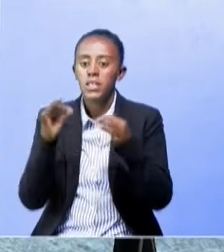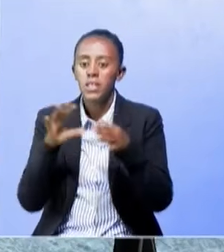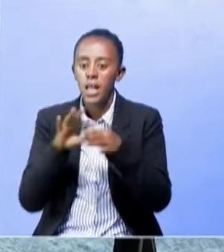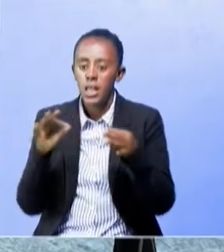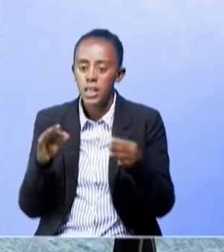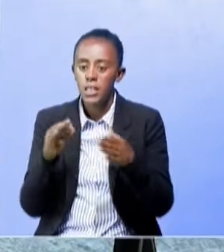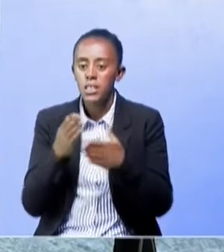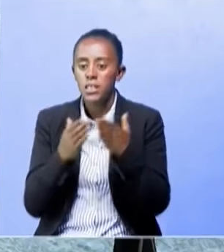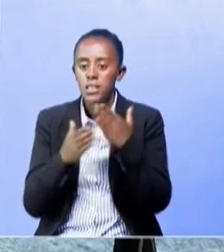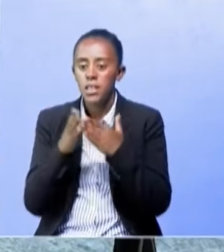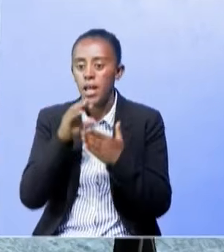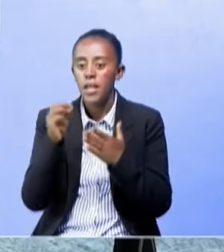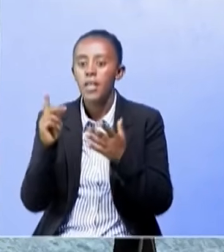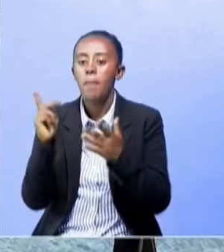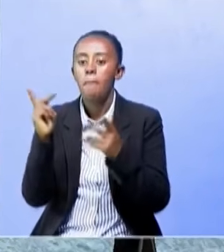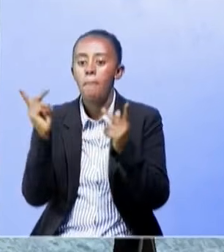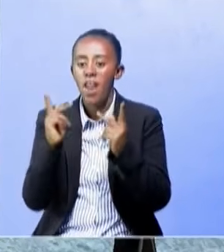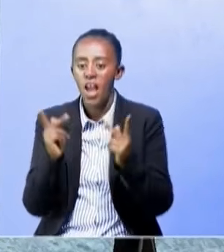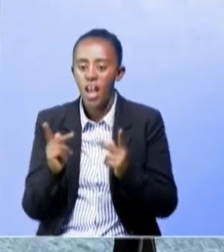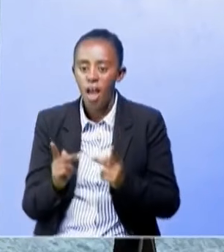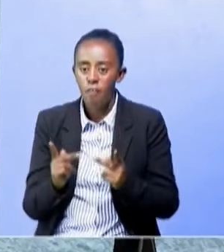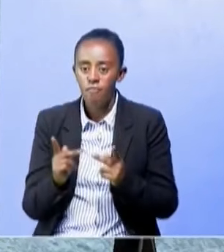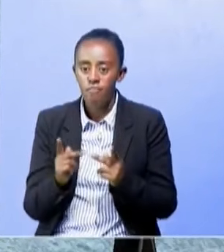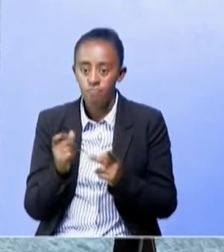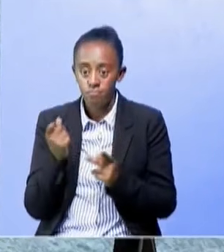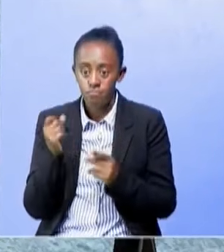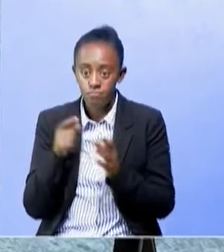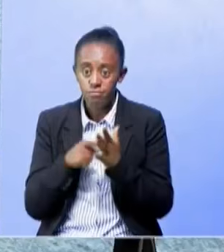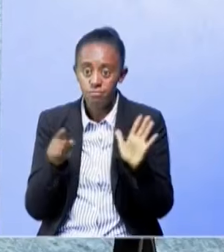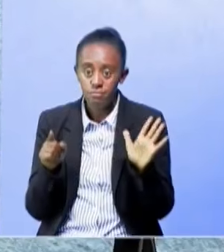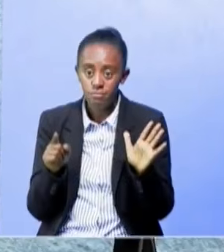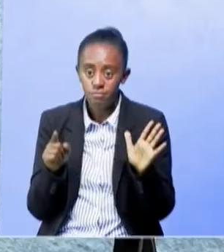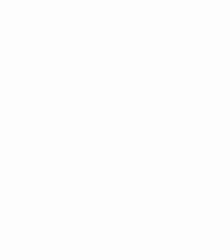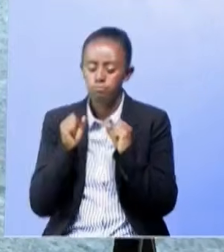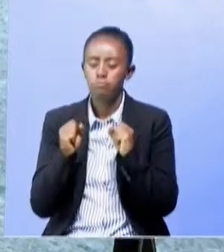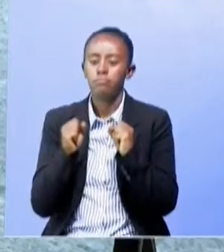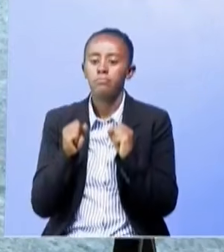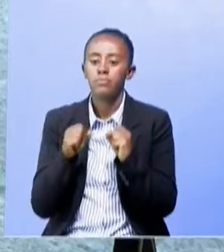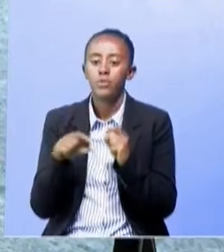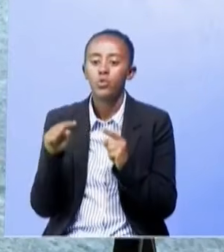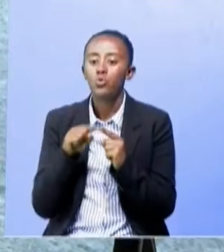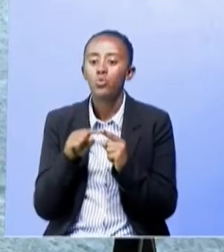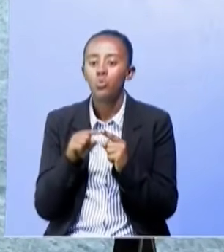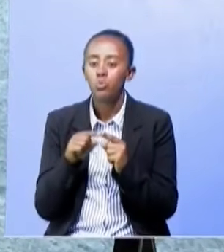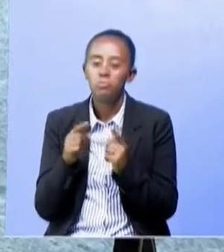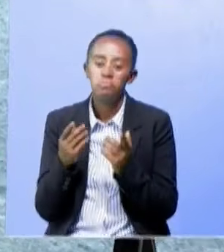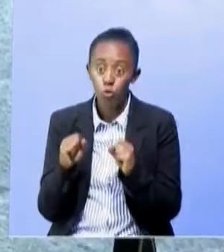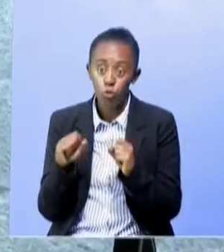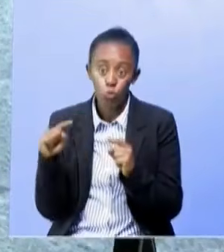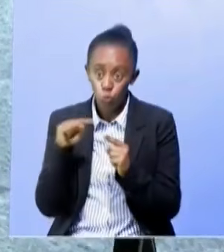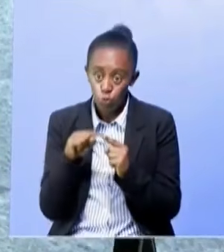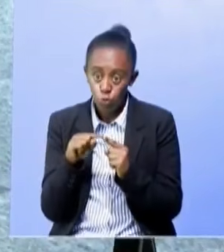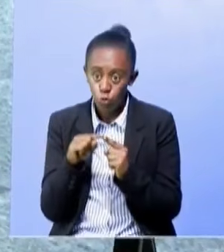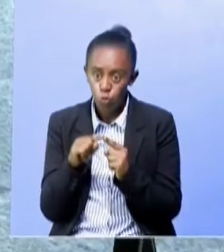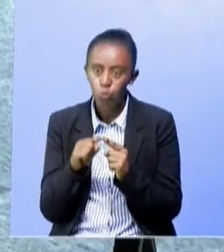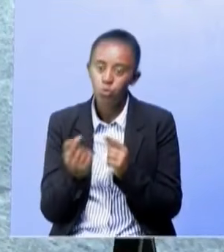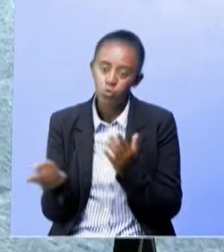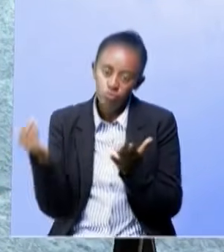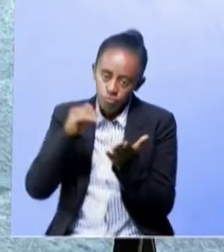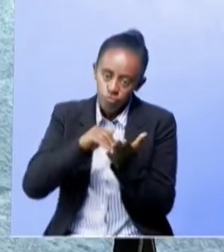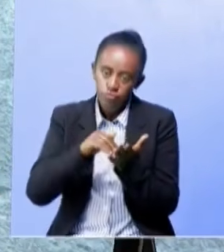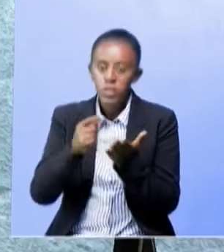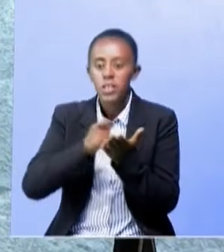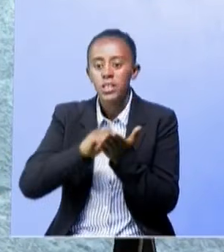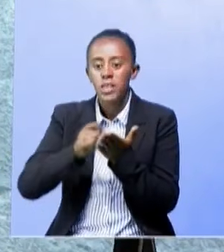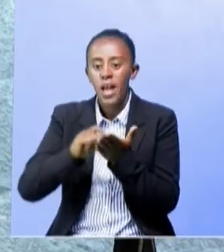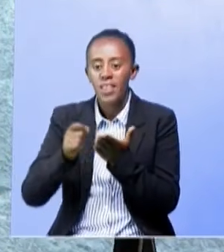and in paragraph level. Is it clear? Good. Then you will be able to rewrite the